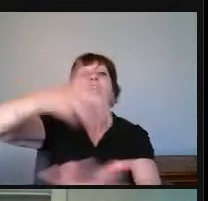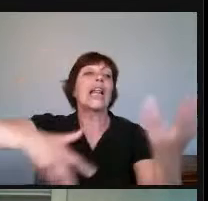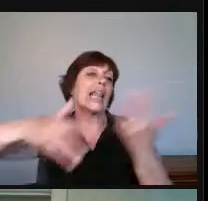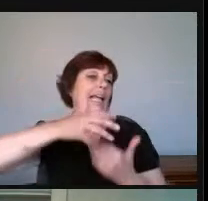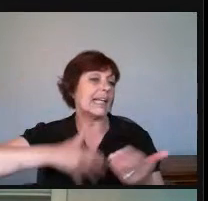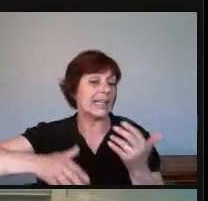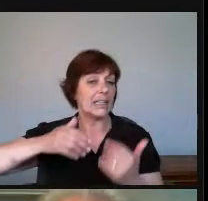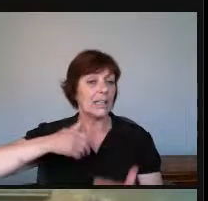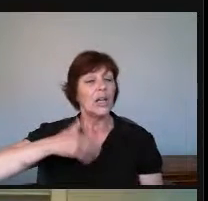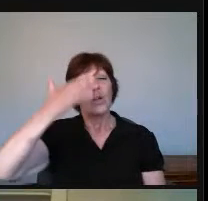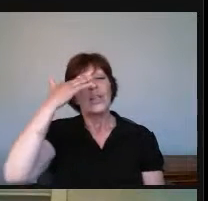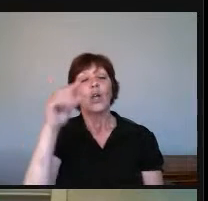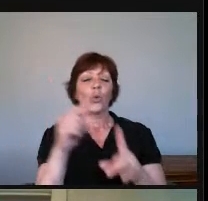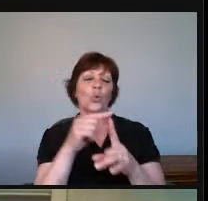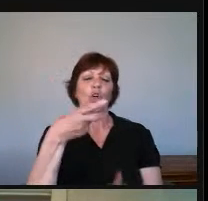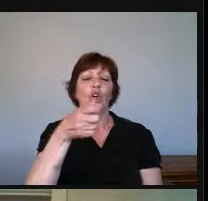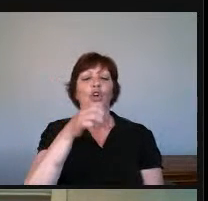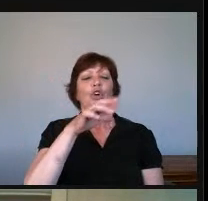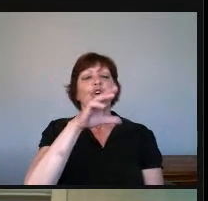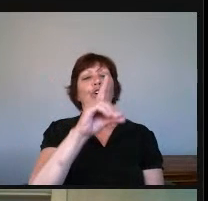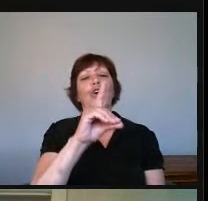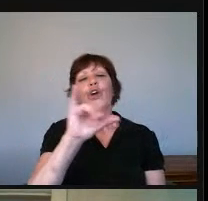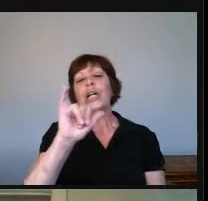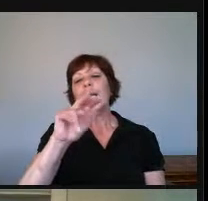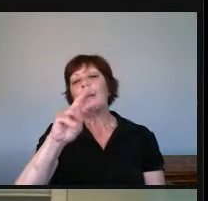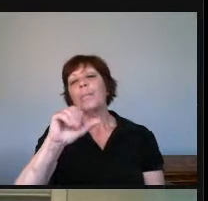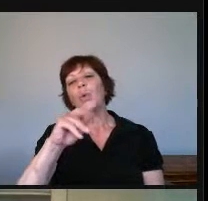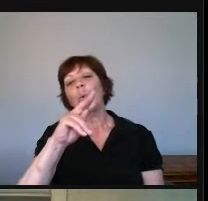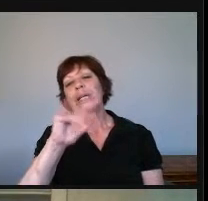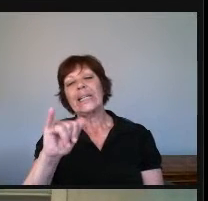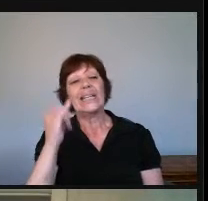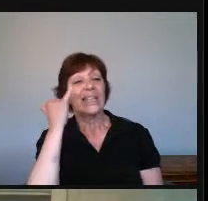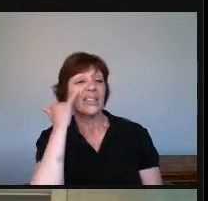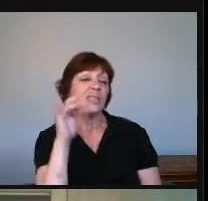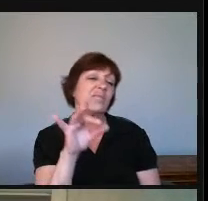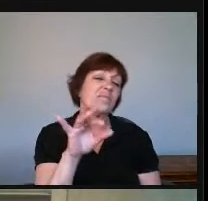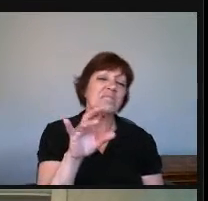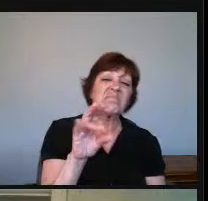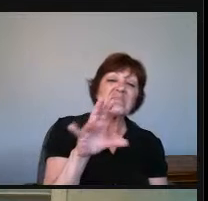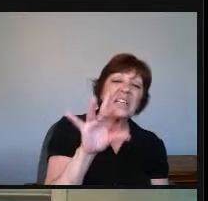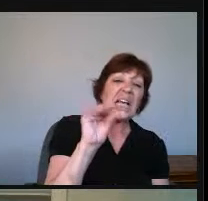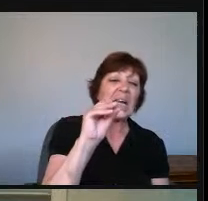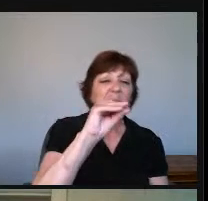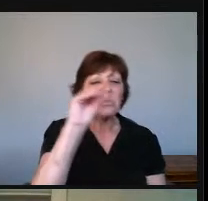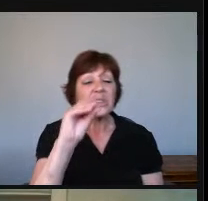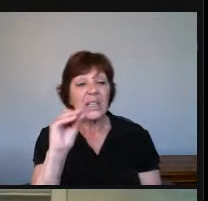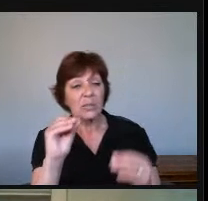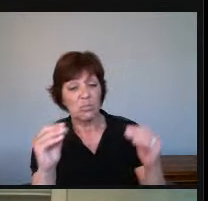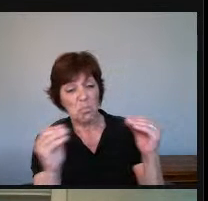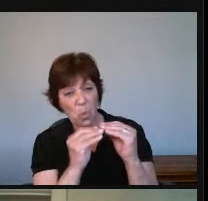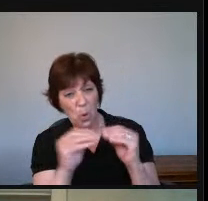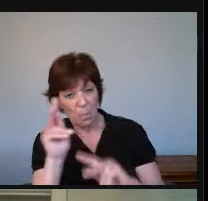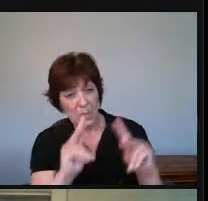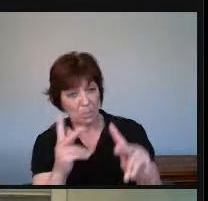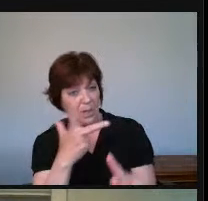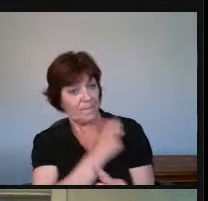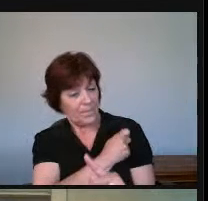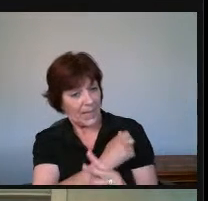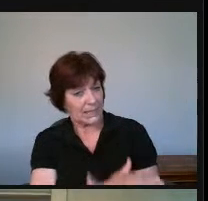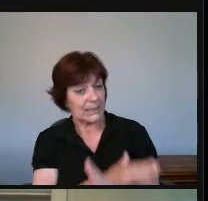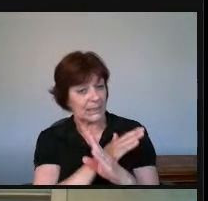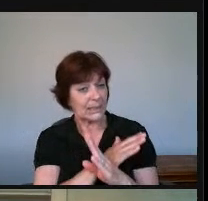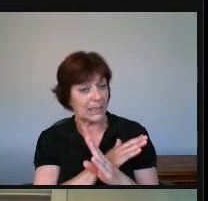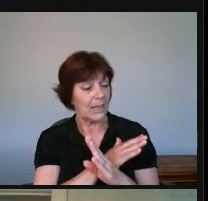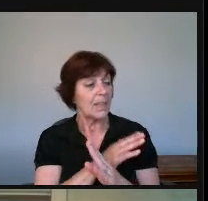herd immunity, 80% or so of people are vaccinated, maybe even higher for this one. Then the other people who are